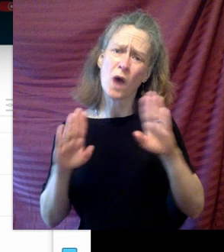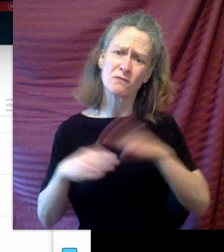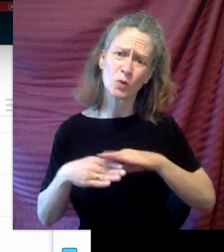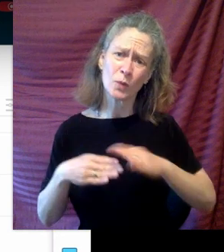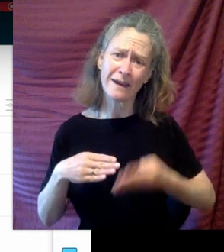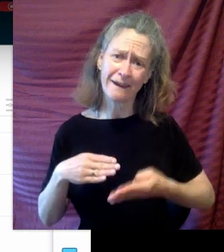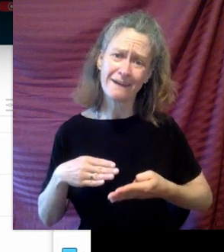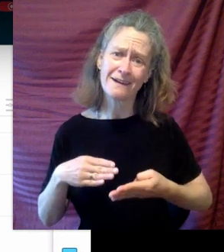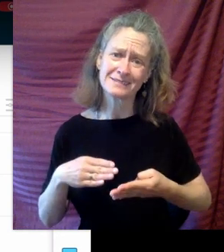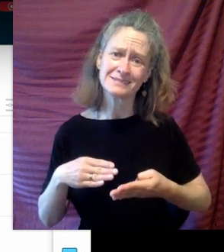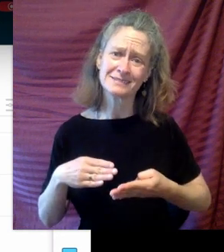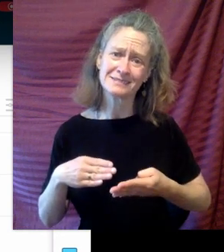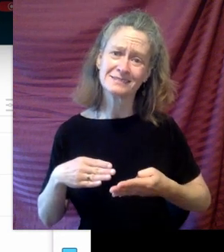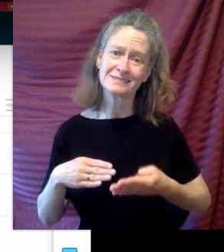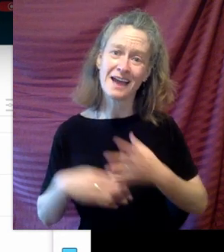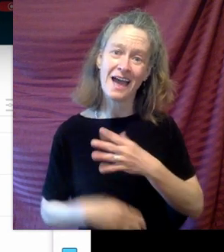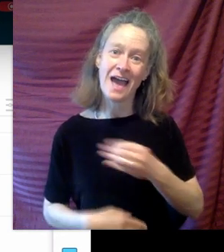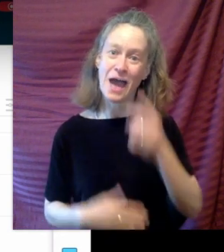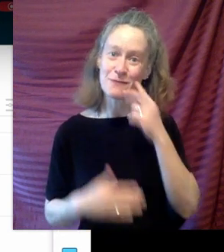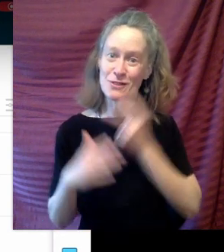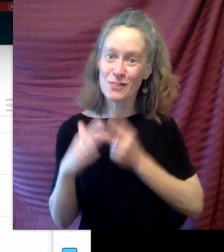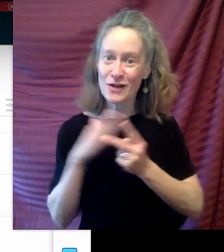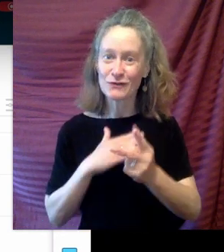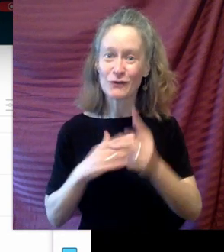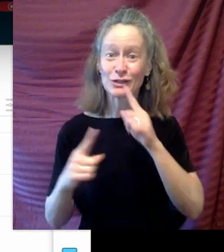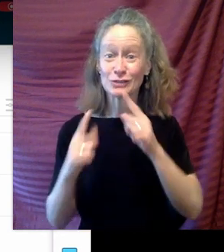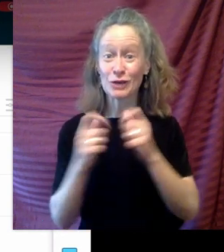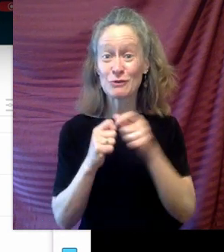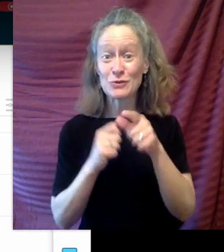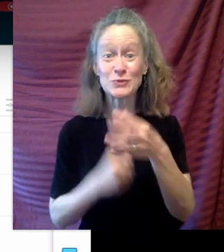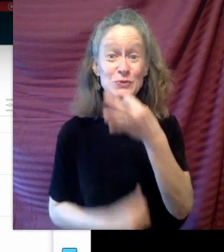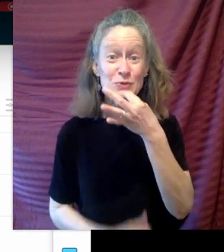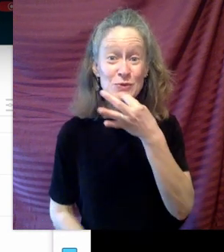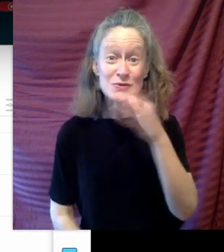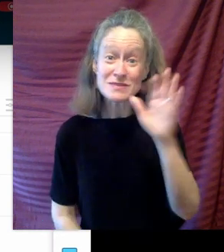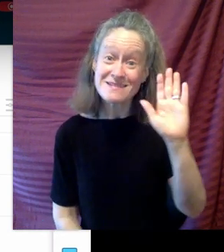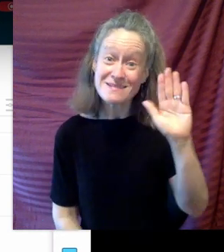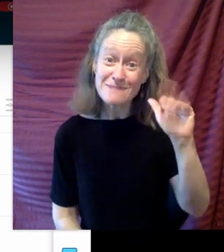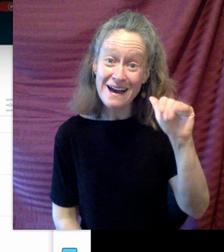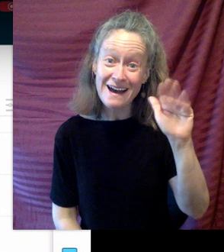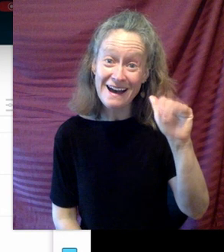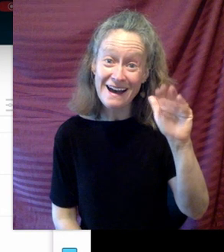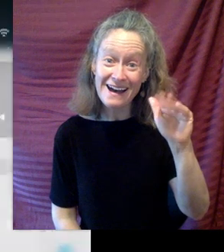weekend, and we look forward to talking to you soon. Bye!